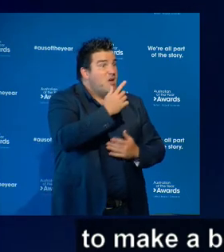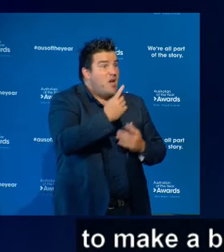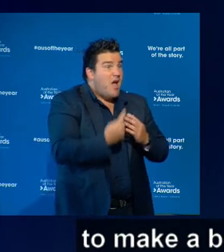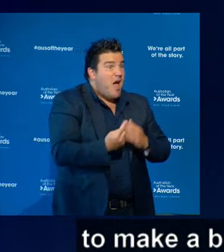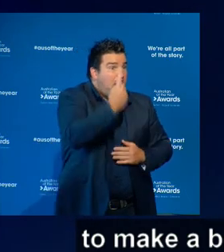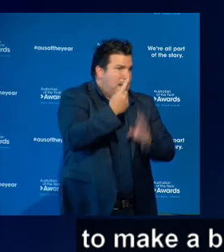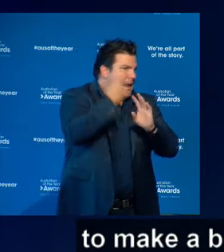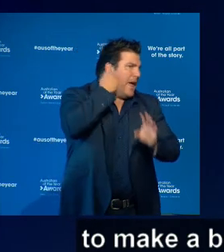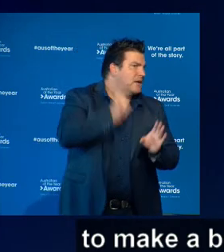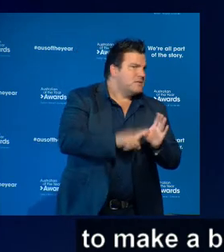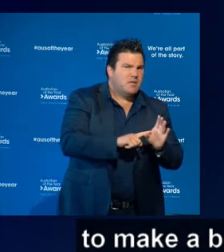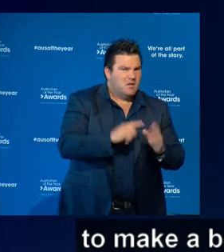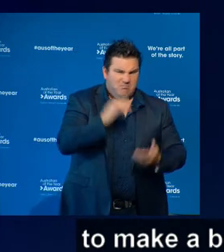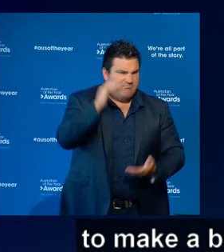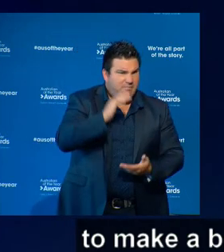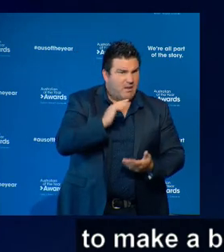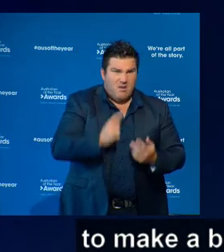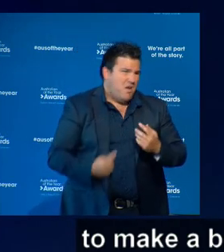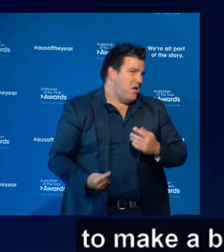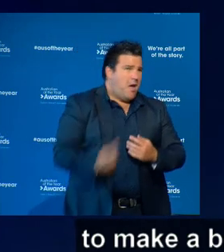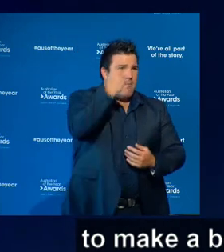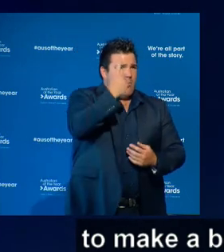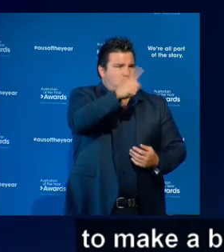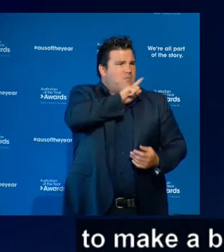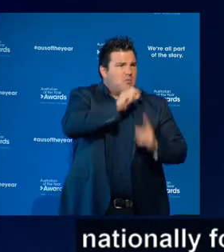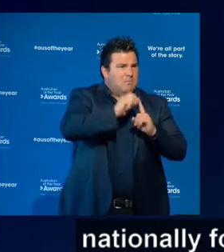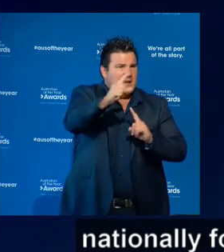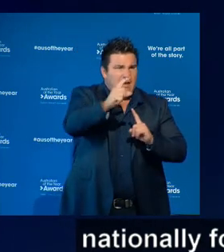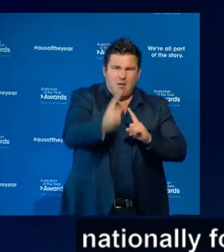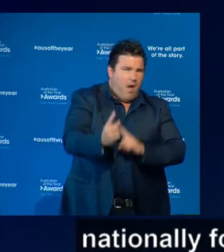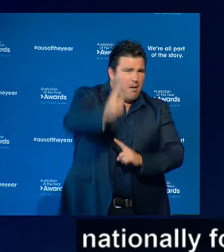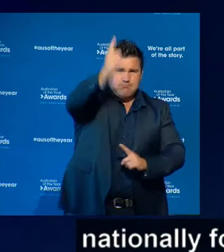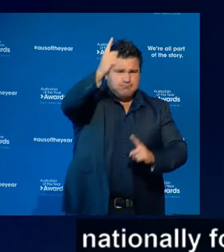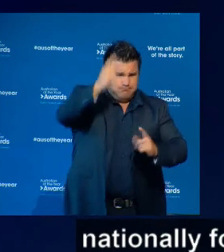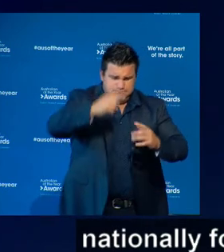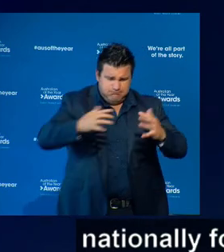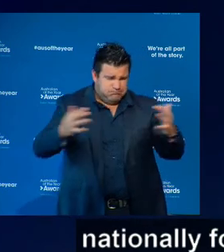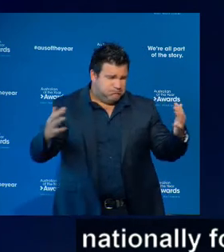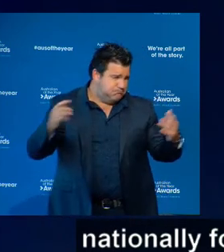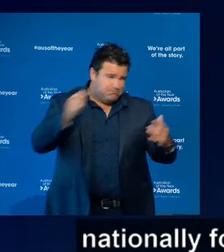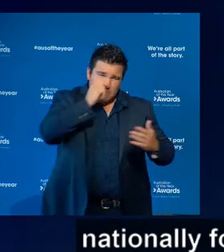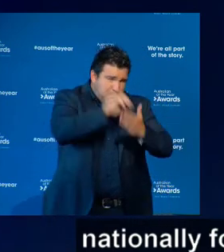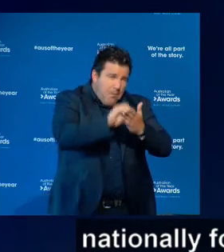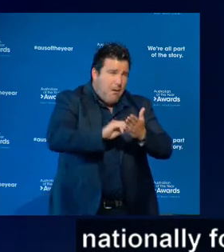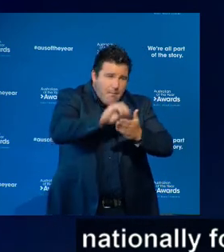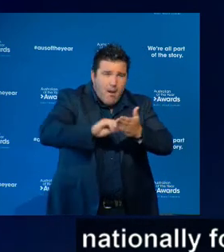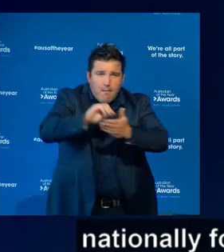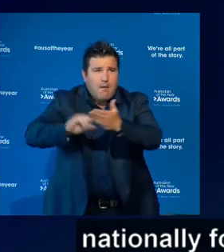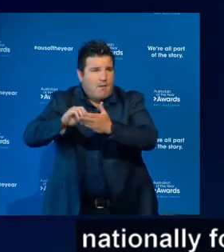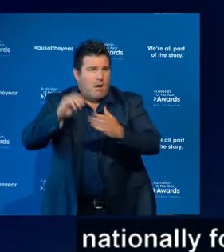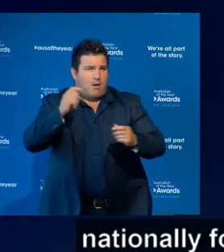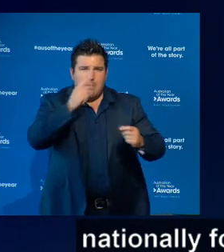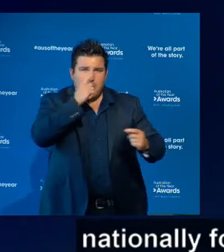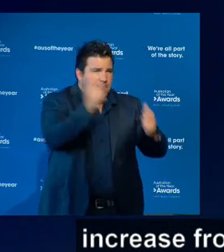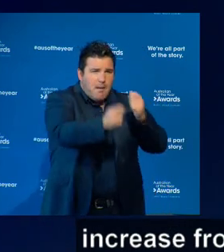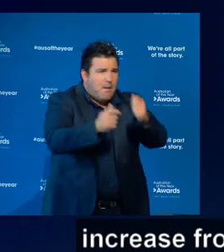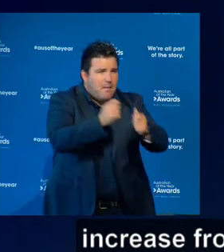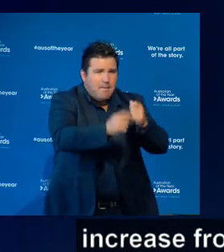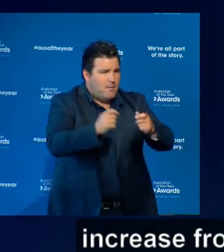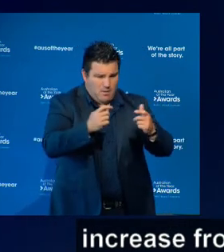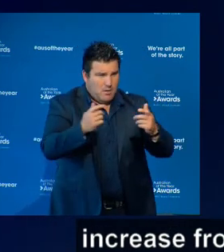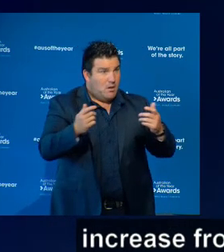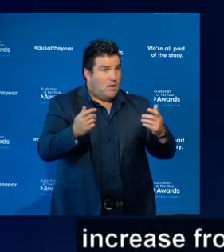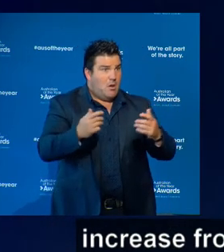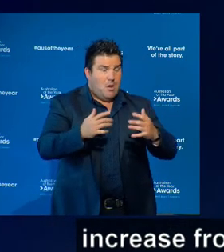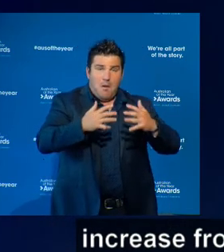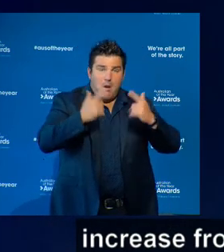118% increase from 2020. That demonstrates a significant surge in the efforts of individuals in response to the